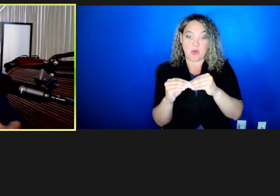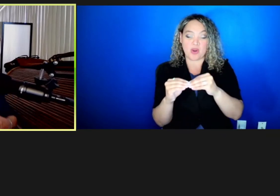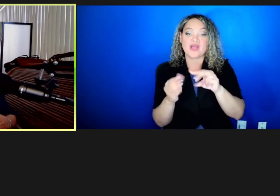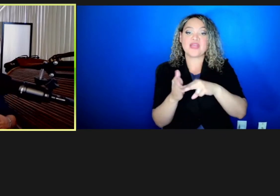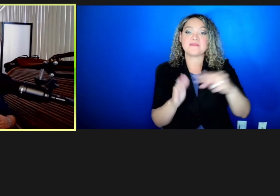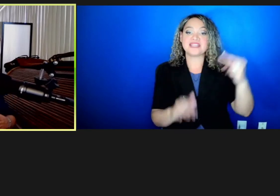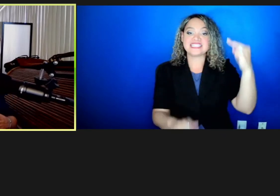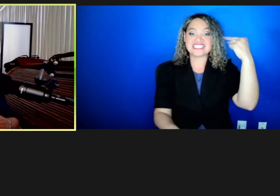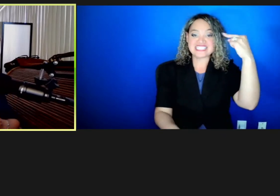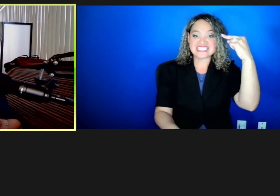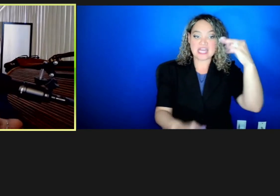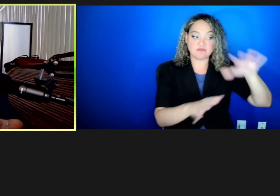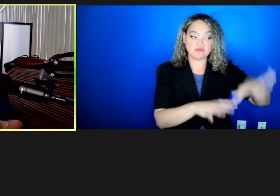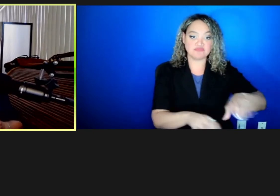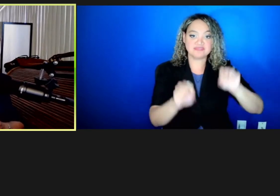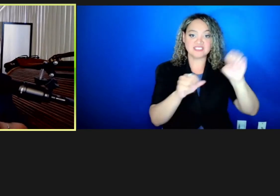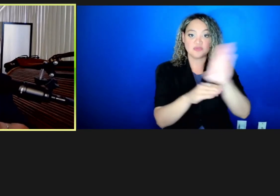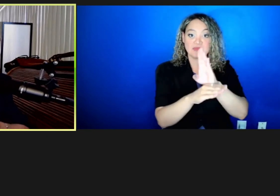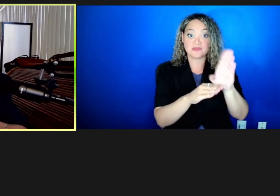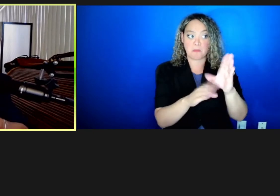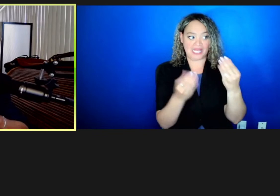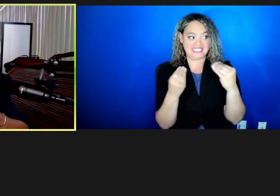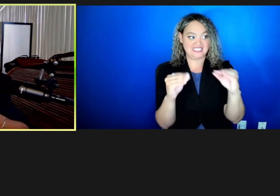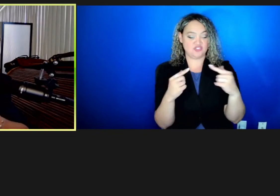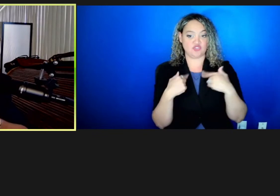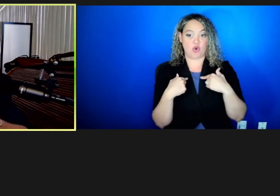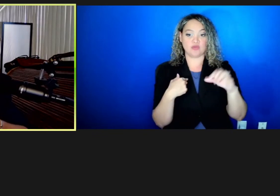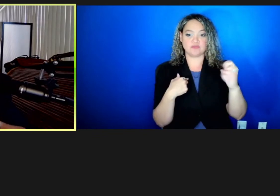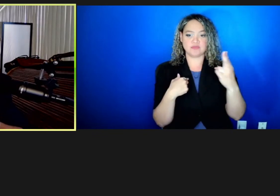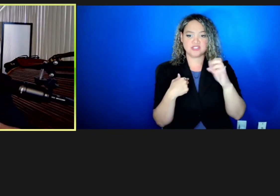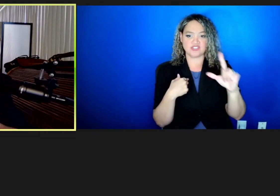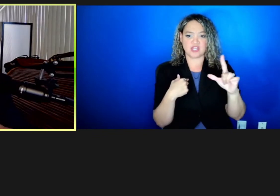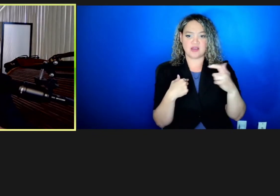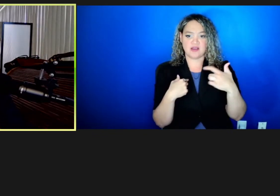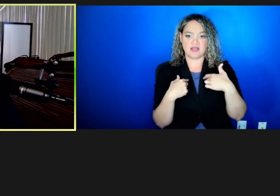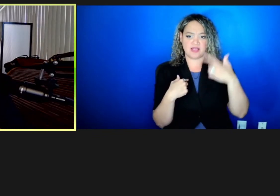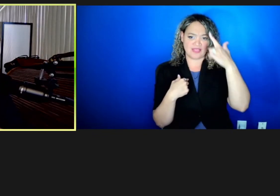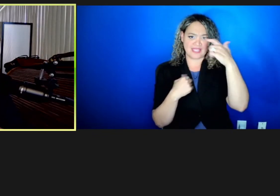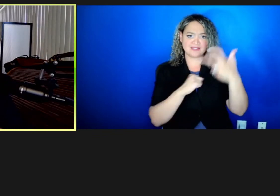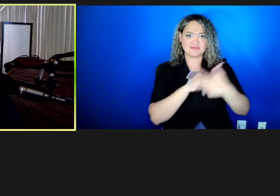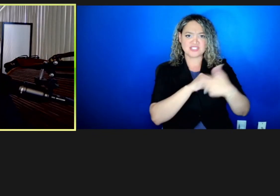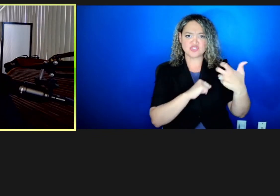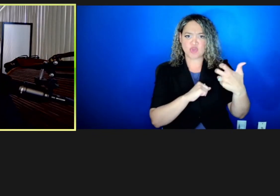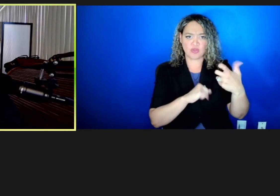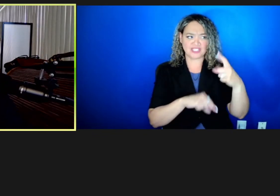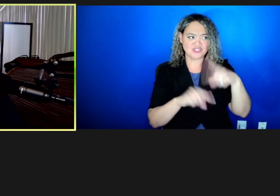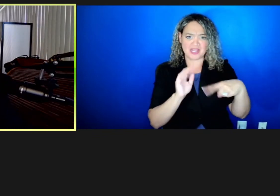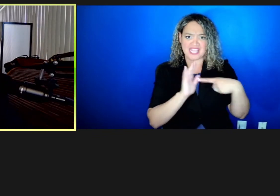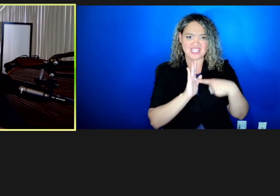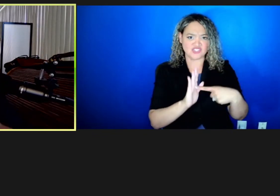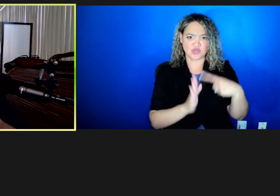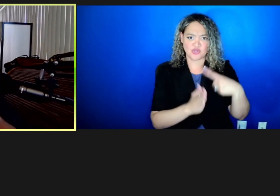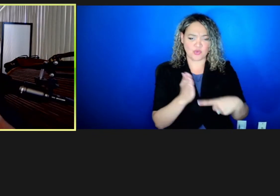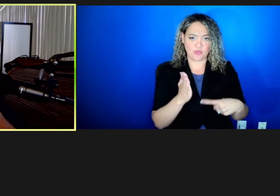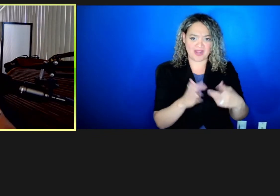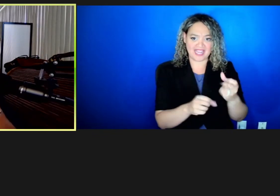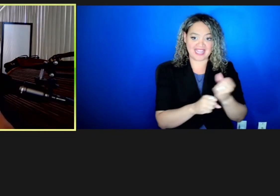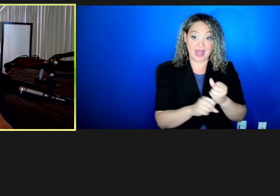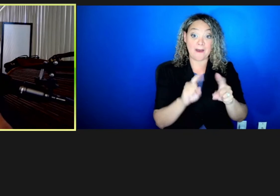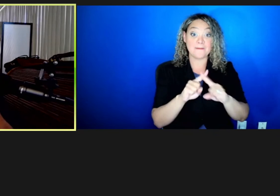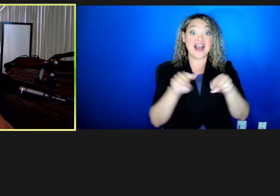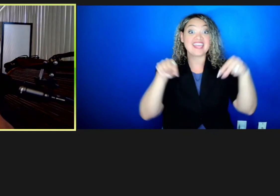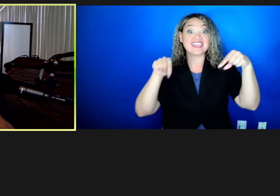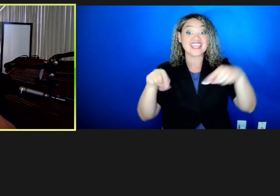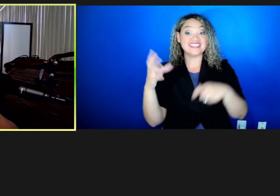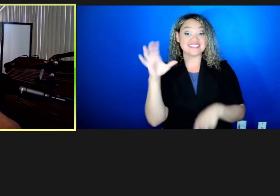he sold me a beautiful conch shell. I think it's been stolen, so I can't show you that one. But I can show you this beauty,